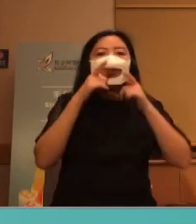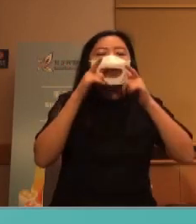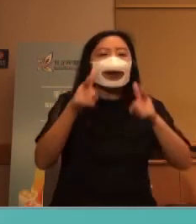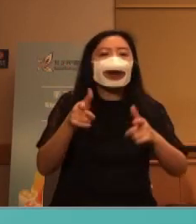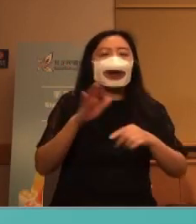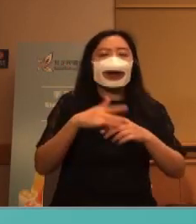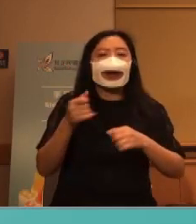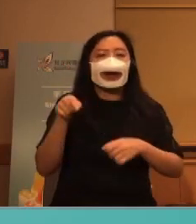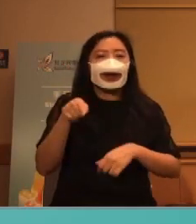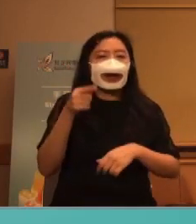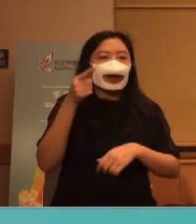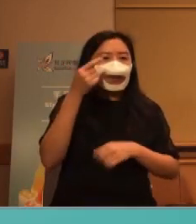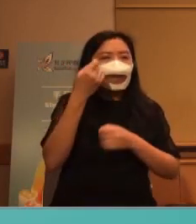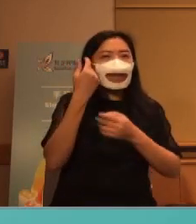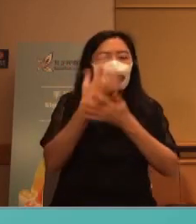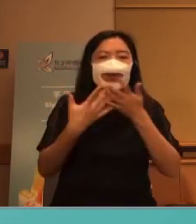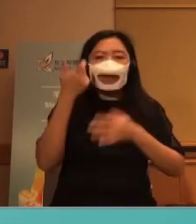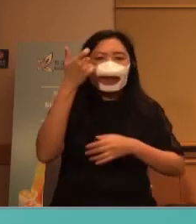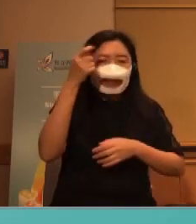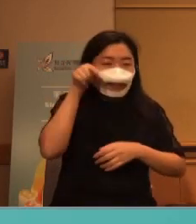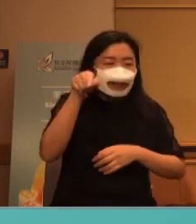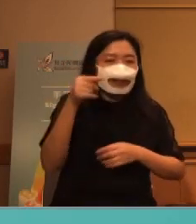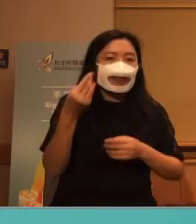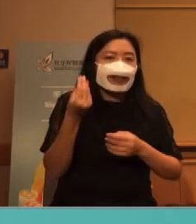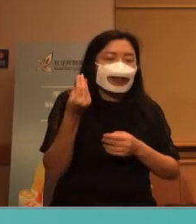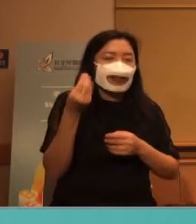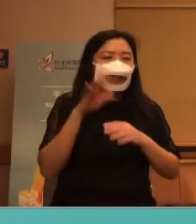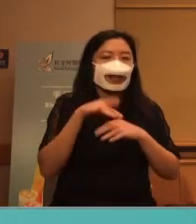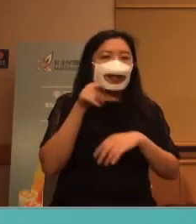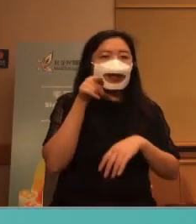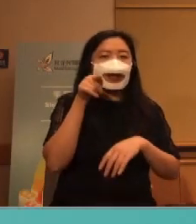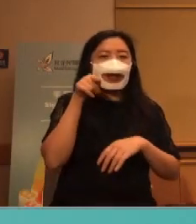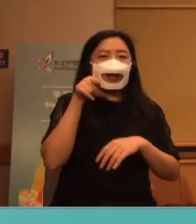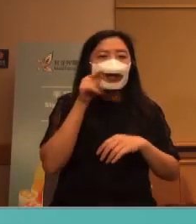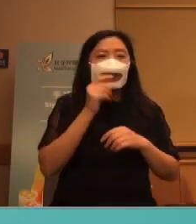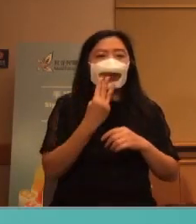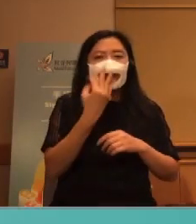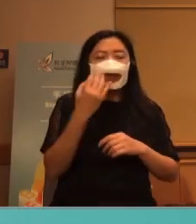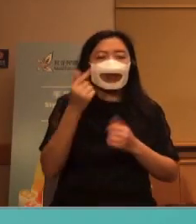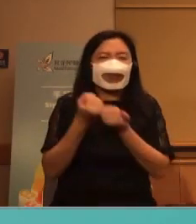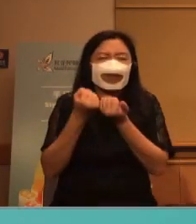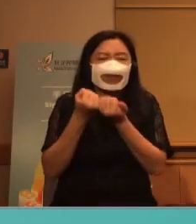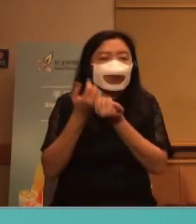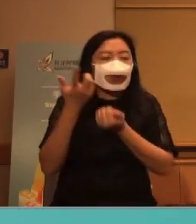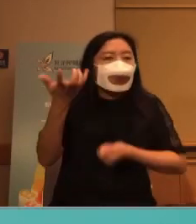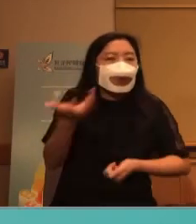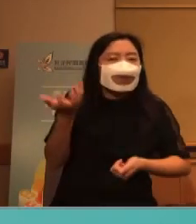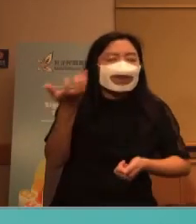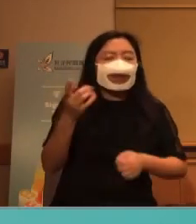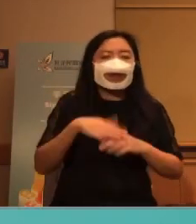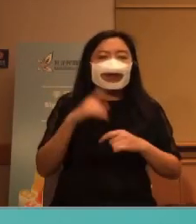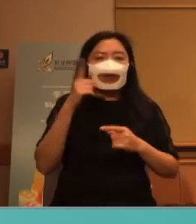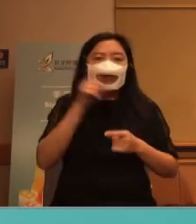also an enthusiast of Web3. And so we'd also like his investor angle as well. And myself, I just have a